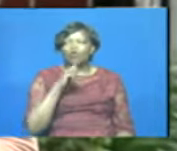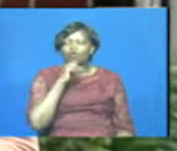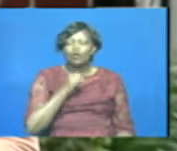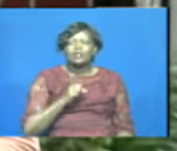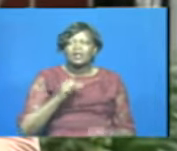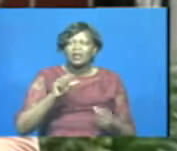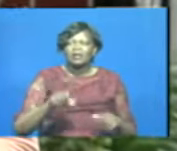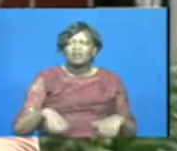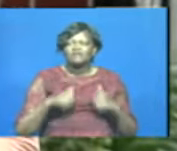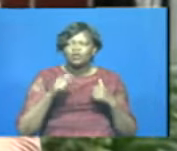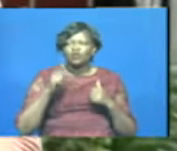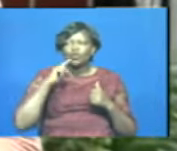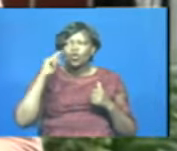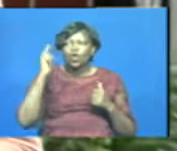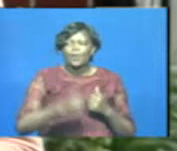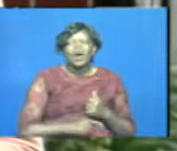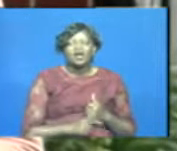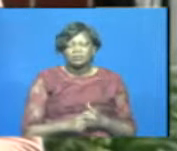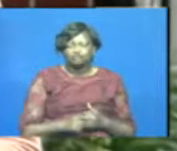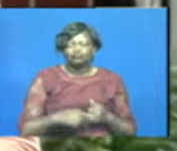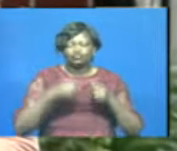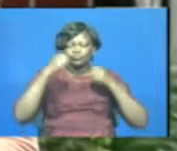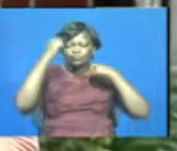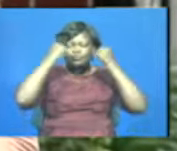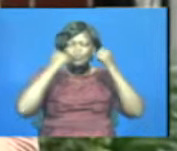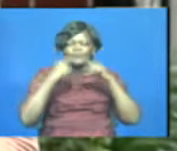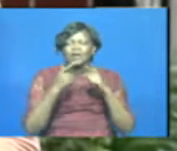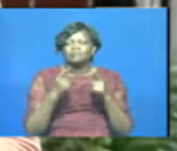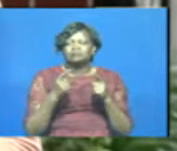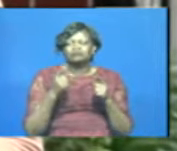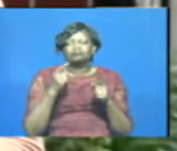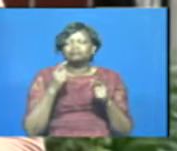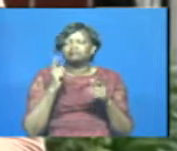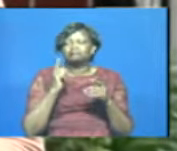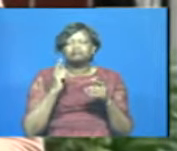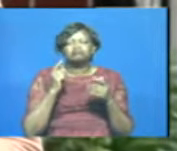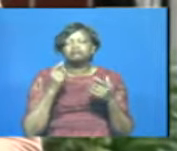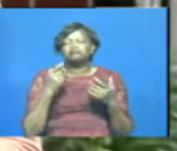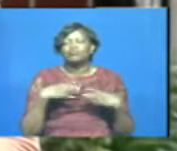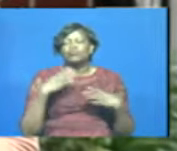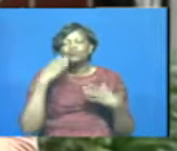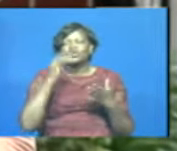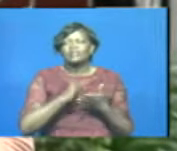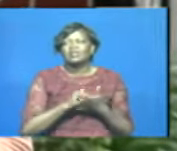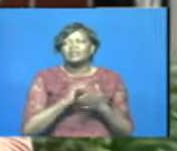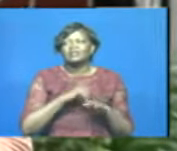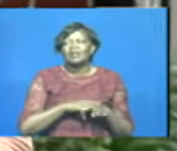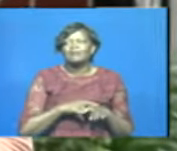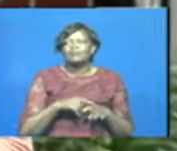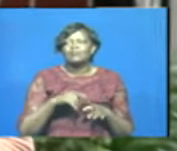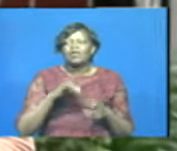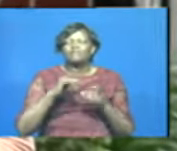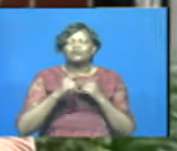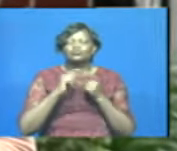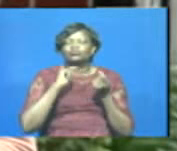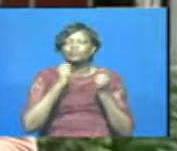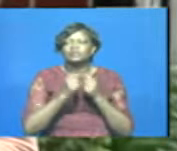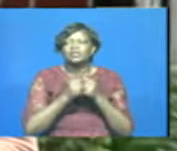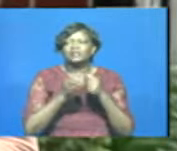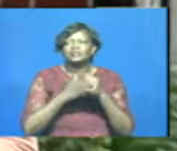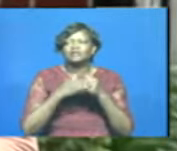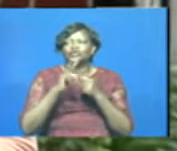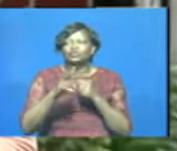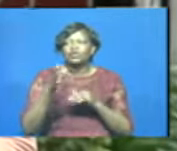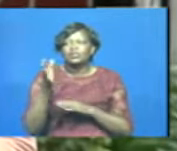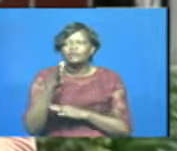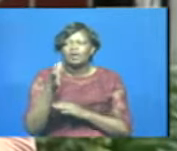squadron commander of the Air Force. But what most people don't know is that when the Air Force was reformed in 1982, the flag and